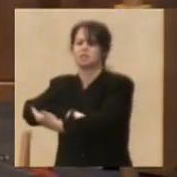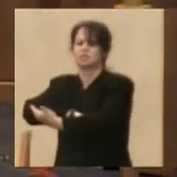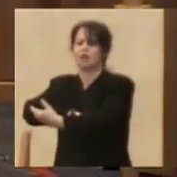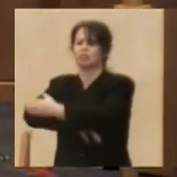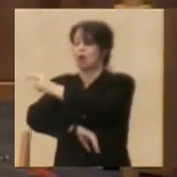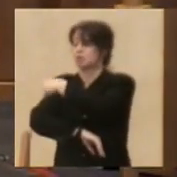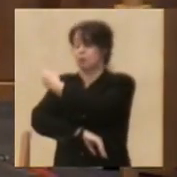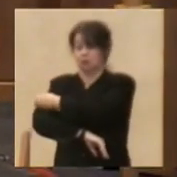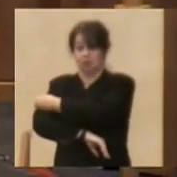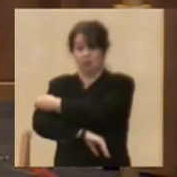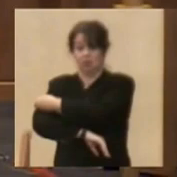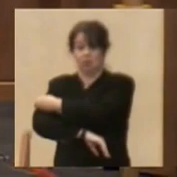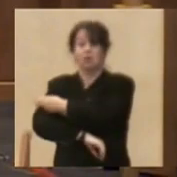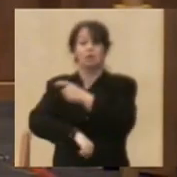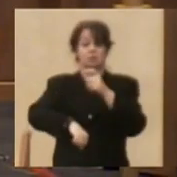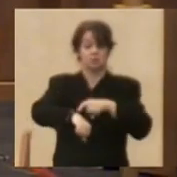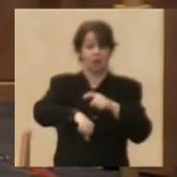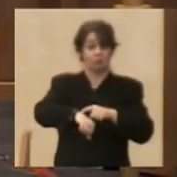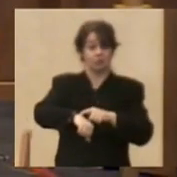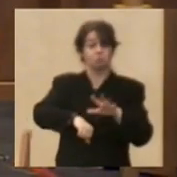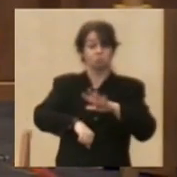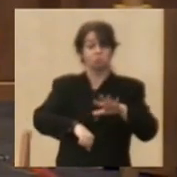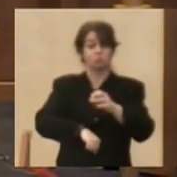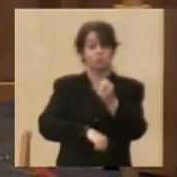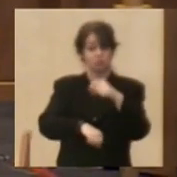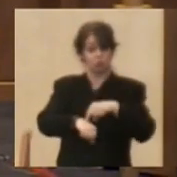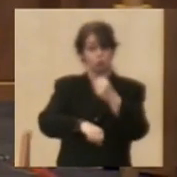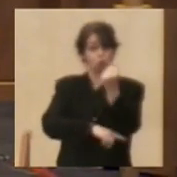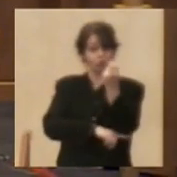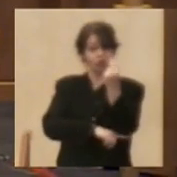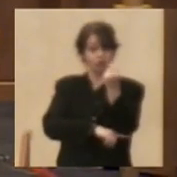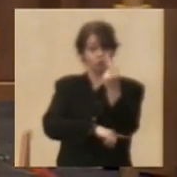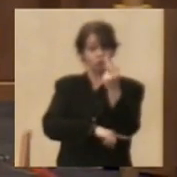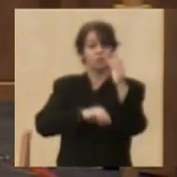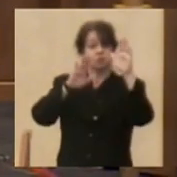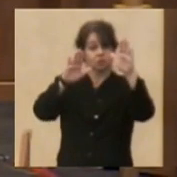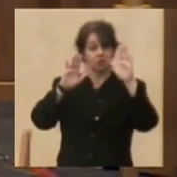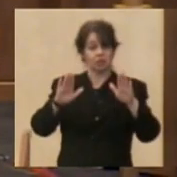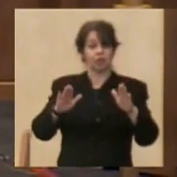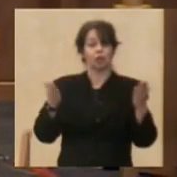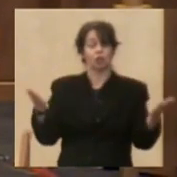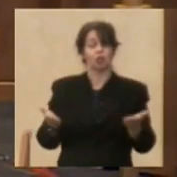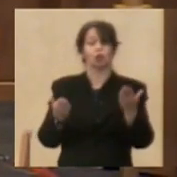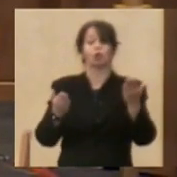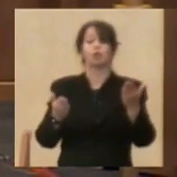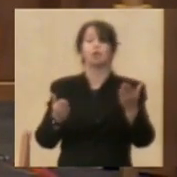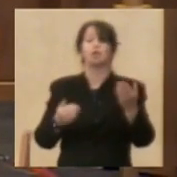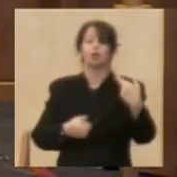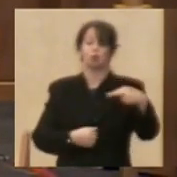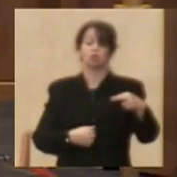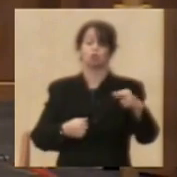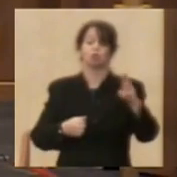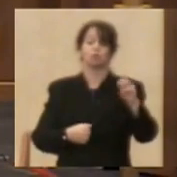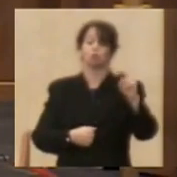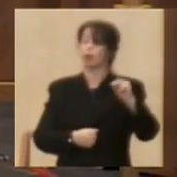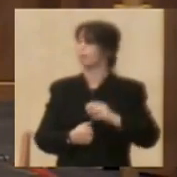Hospital. The time is about 12 o'clock noon on a Sunday in Rochester.